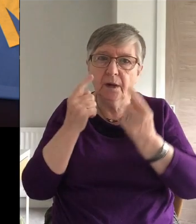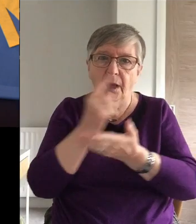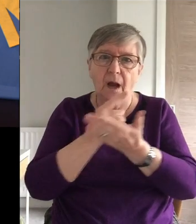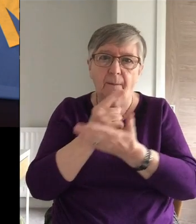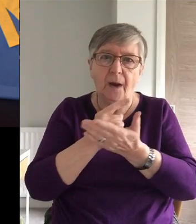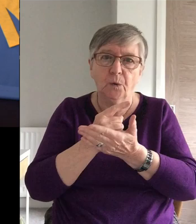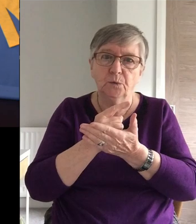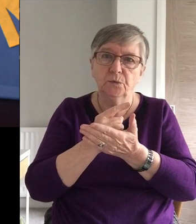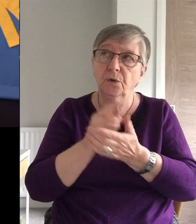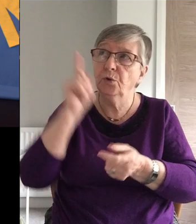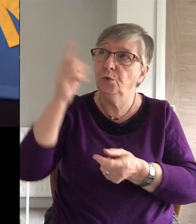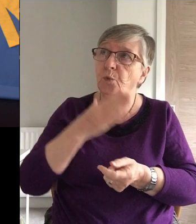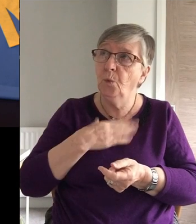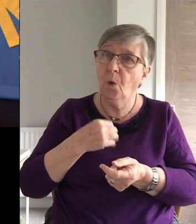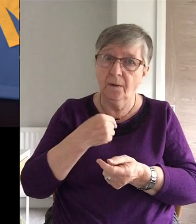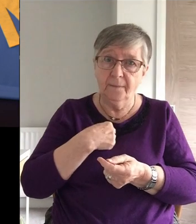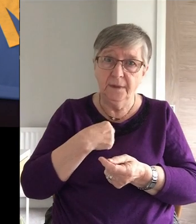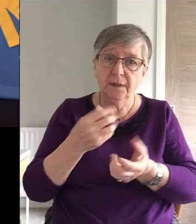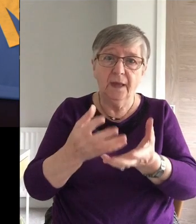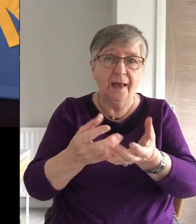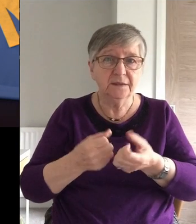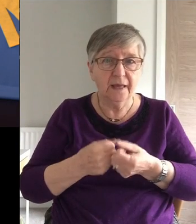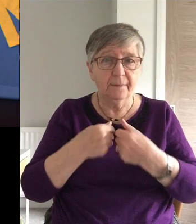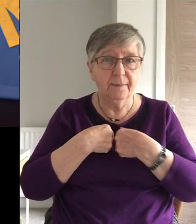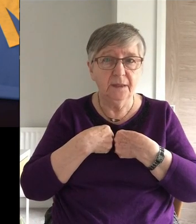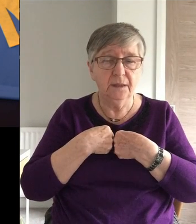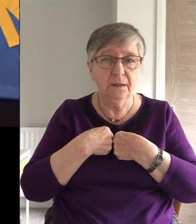whether or not you want us or want to receive us.